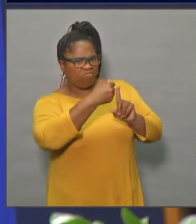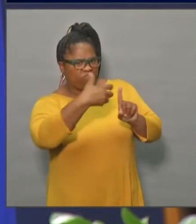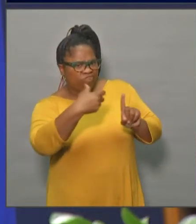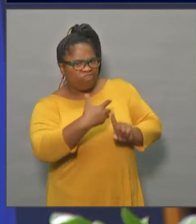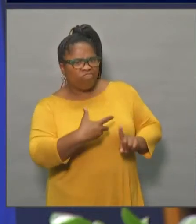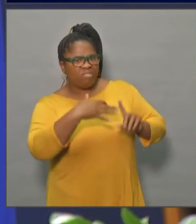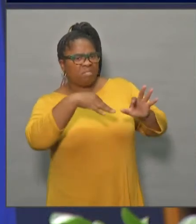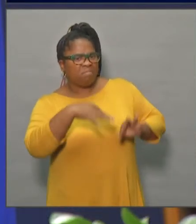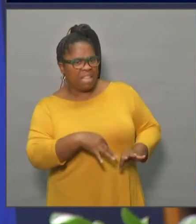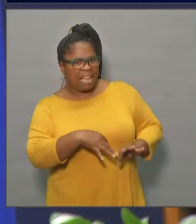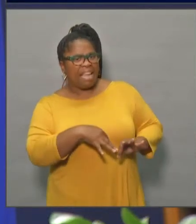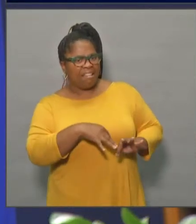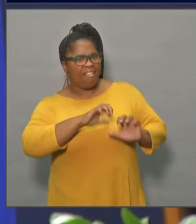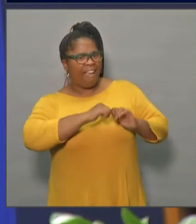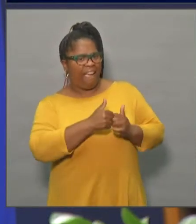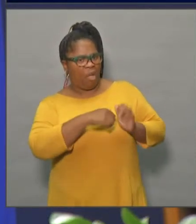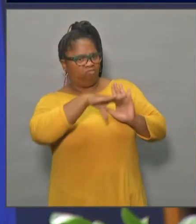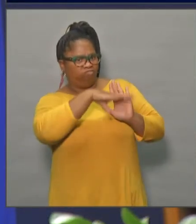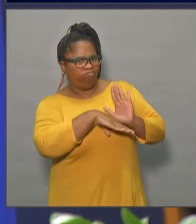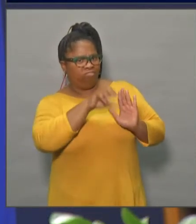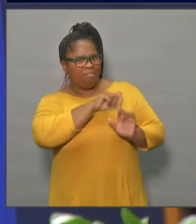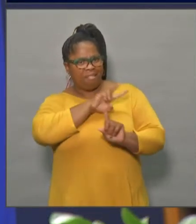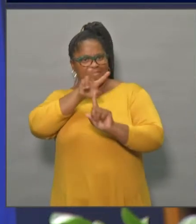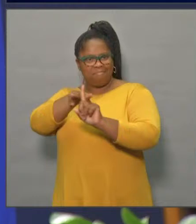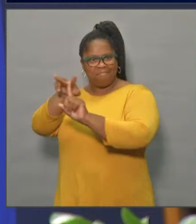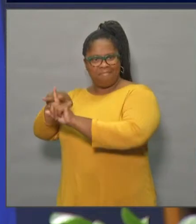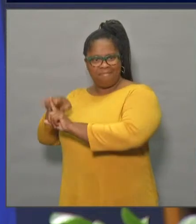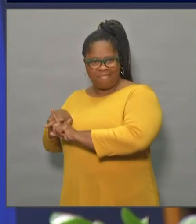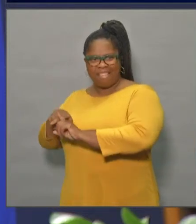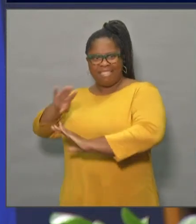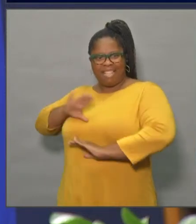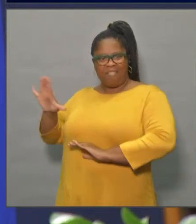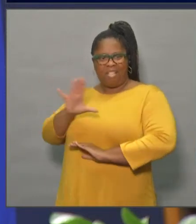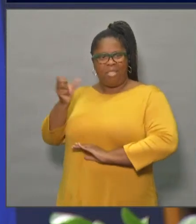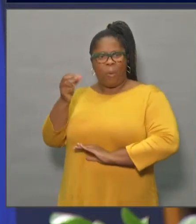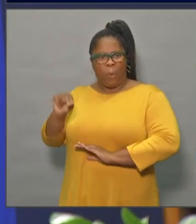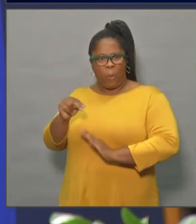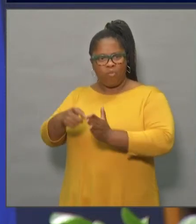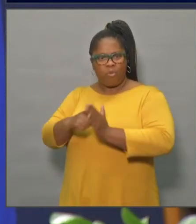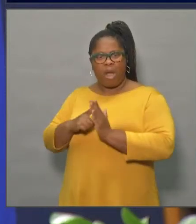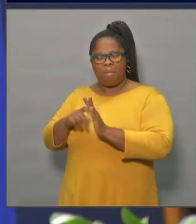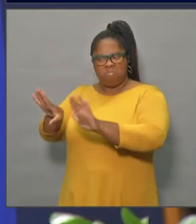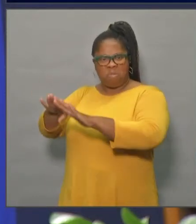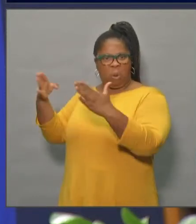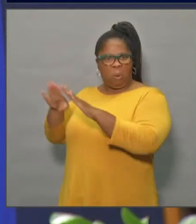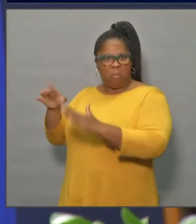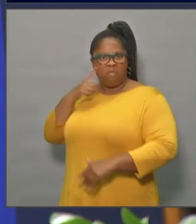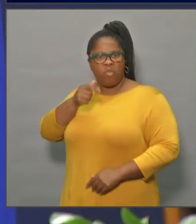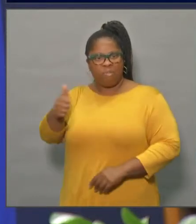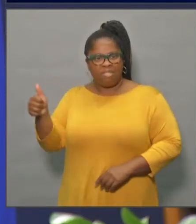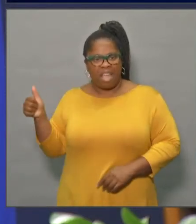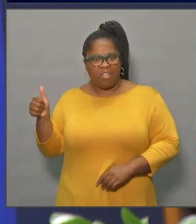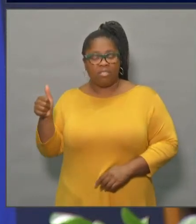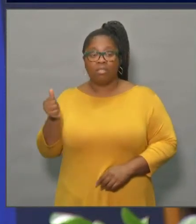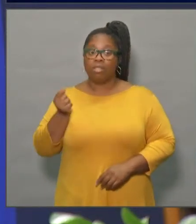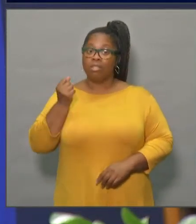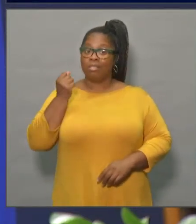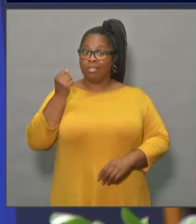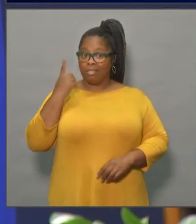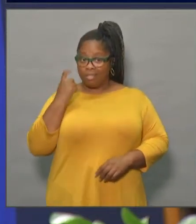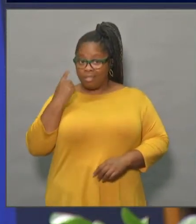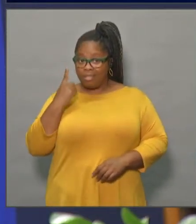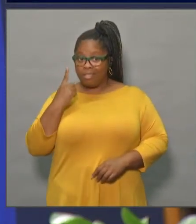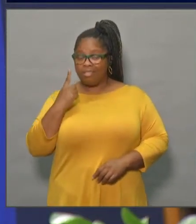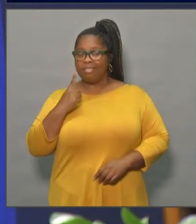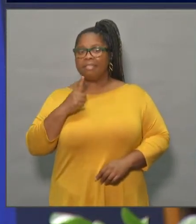possible, in Los Angeles County to meet their own benchmarks and move to the next stage of reopening. But understand, we have to do